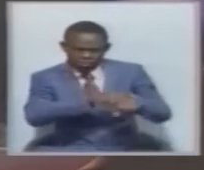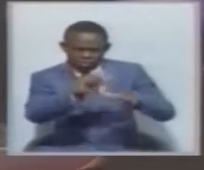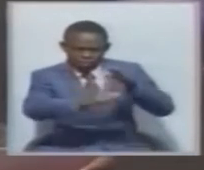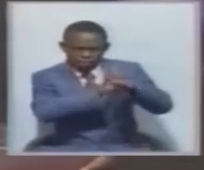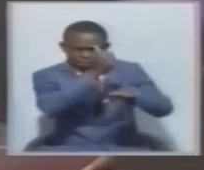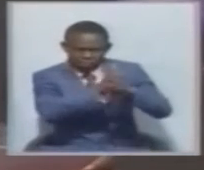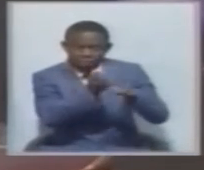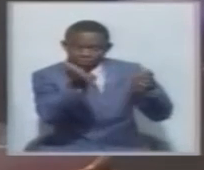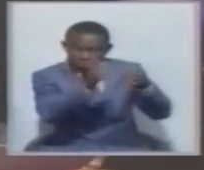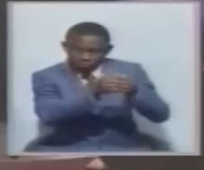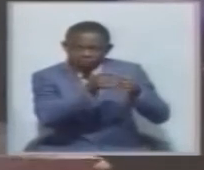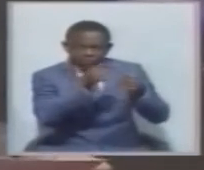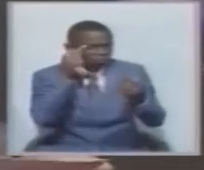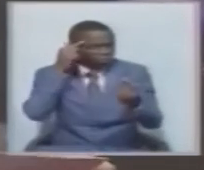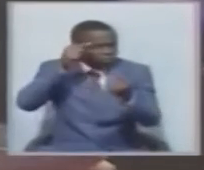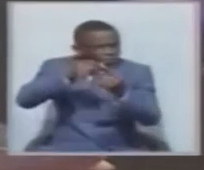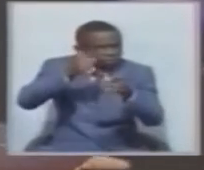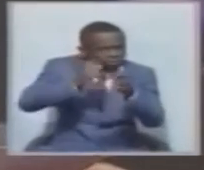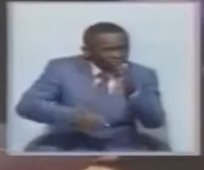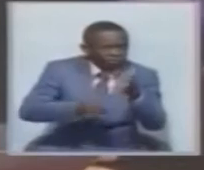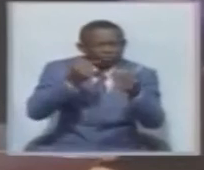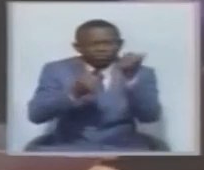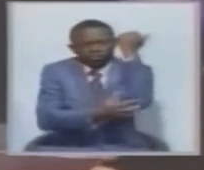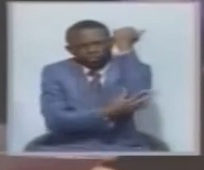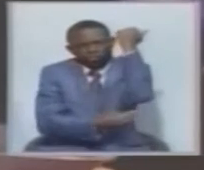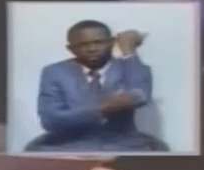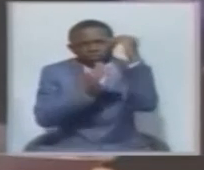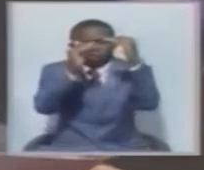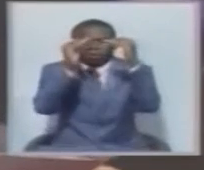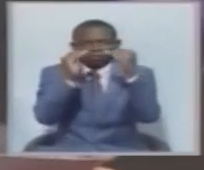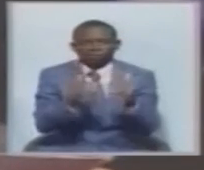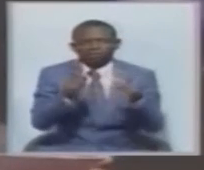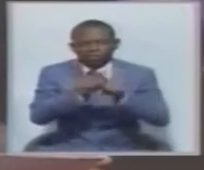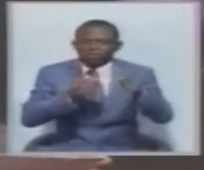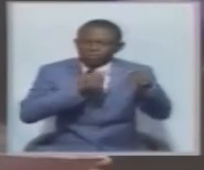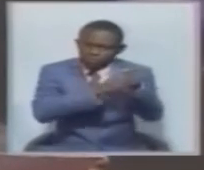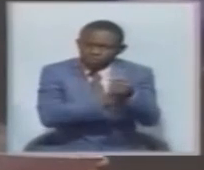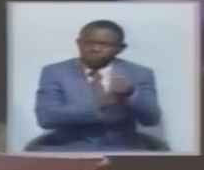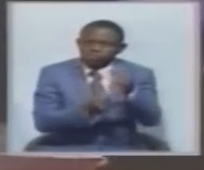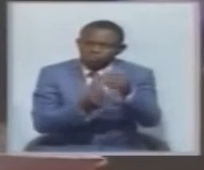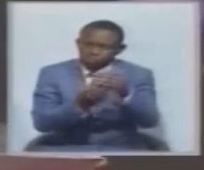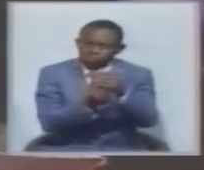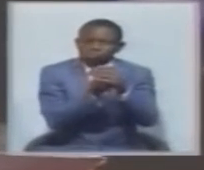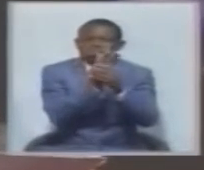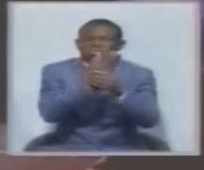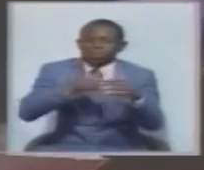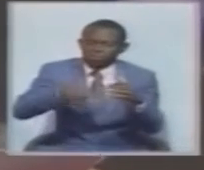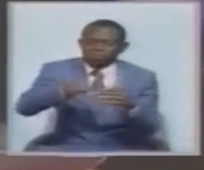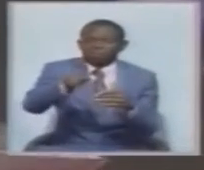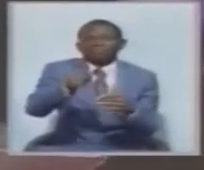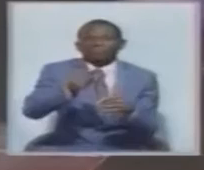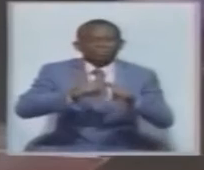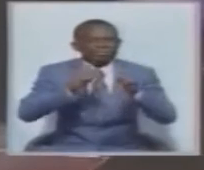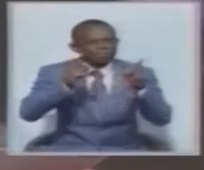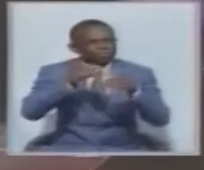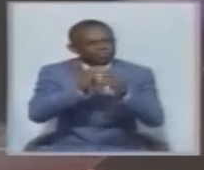and reduce poverty. Looking at the current situation, poverty levels are still high. Sustainable growth is still questionable. Would you say the